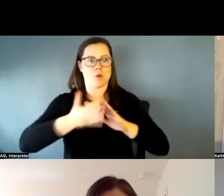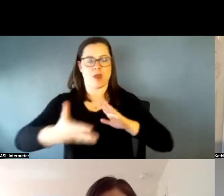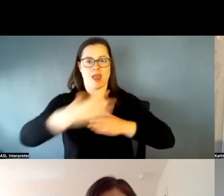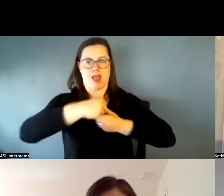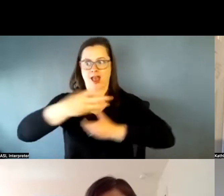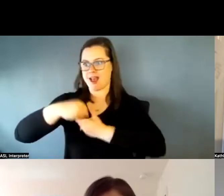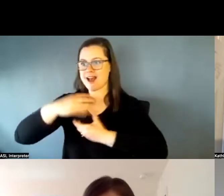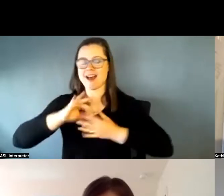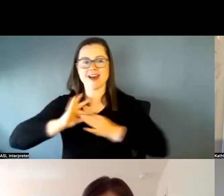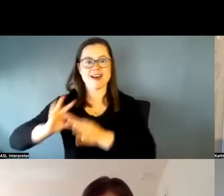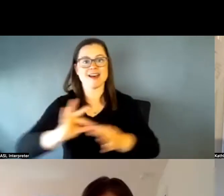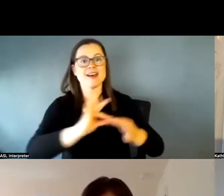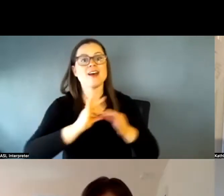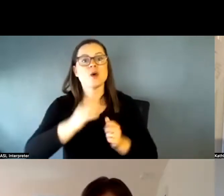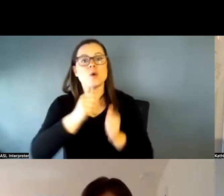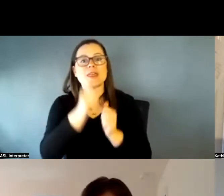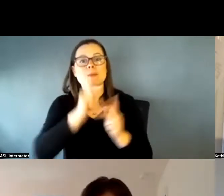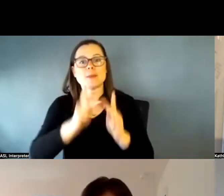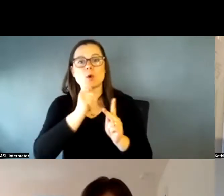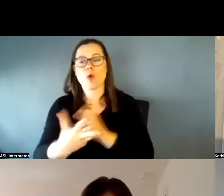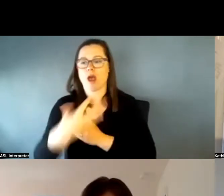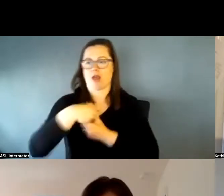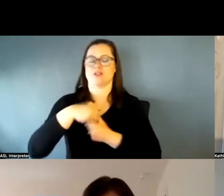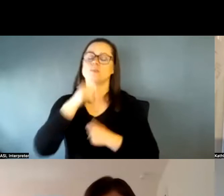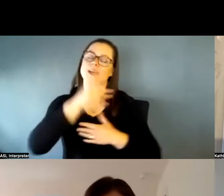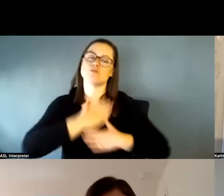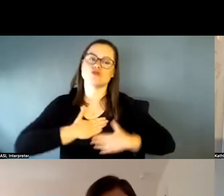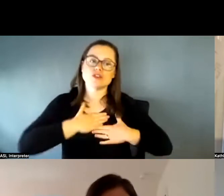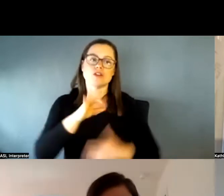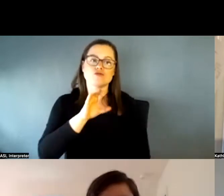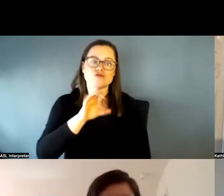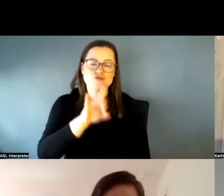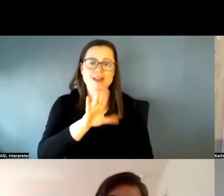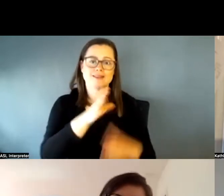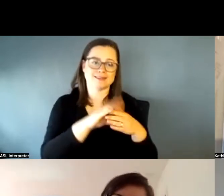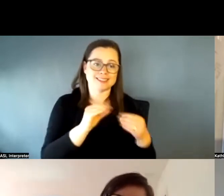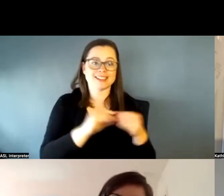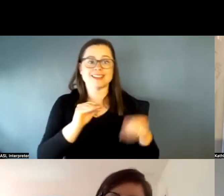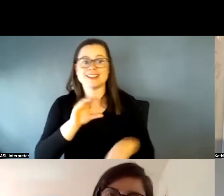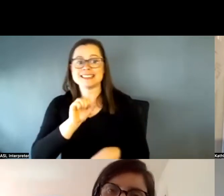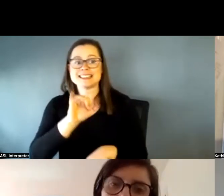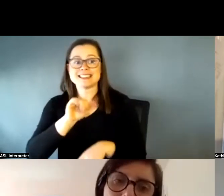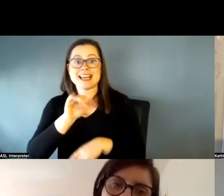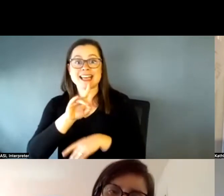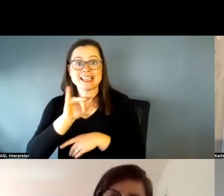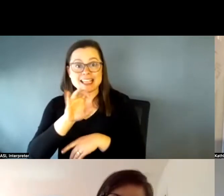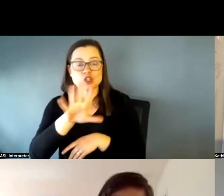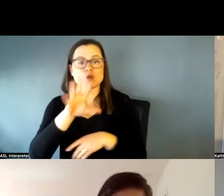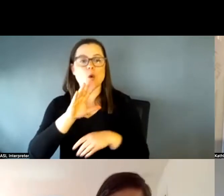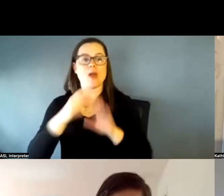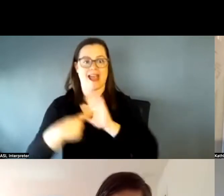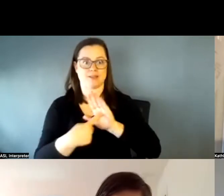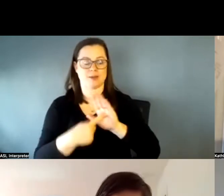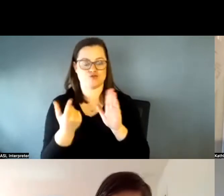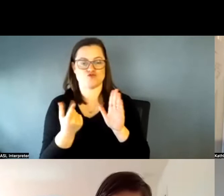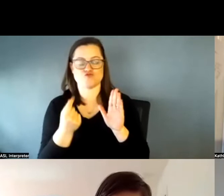really appreciate what Fred has said and what your exhibition has done, and then hope that, again, we can center programs